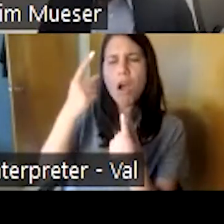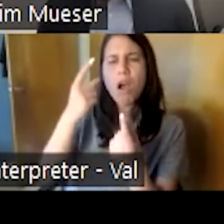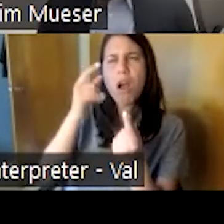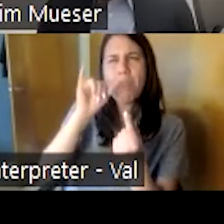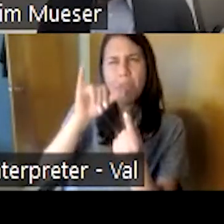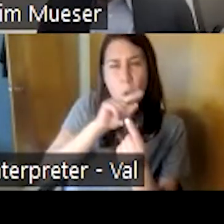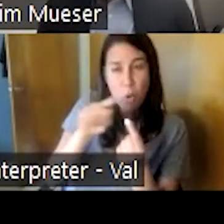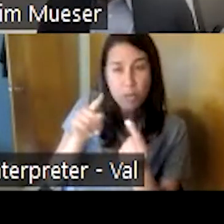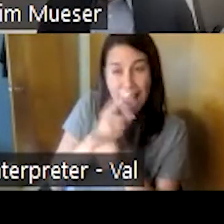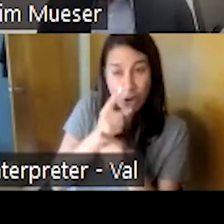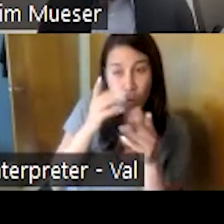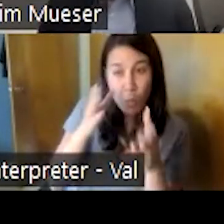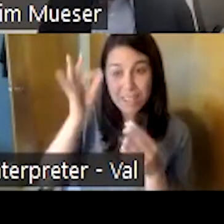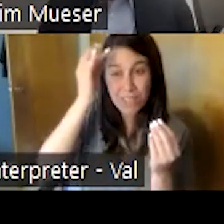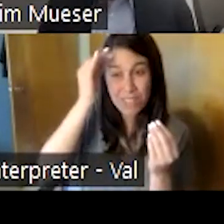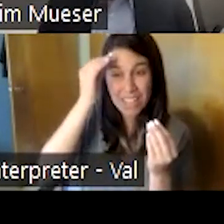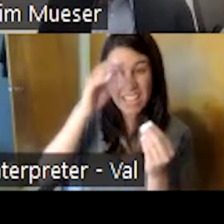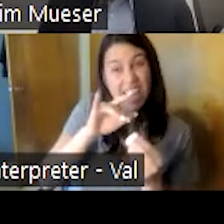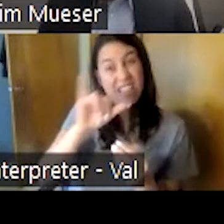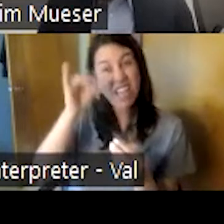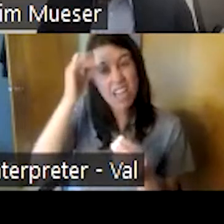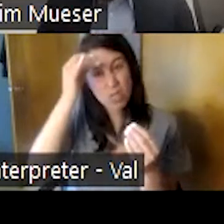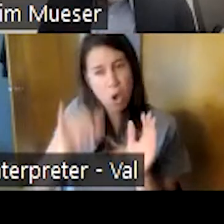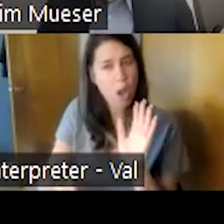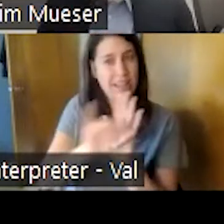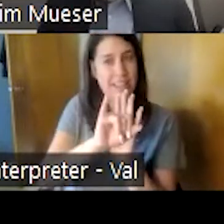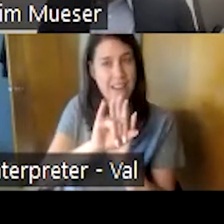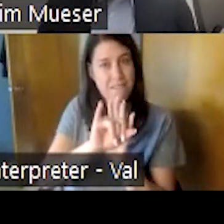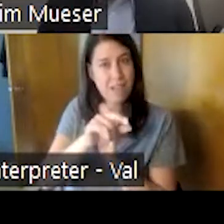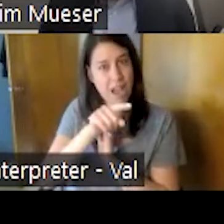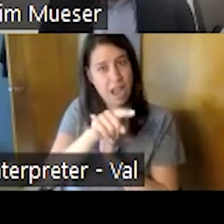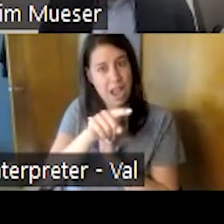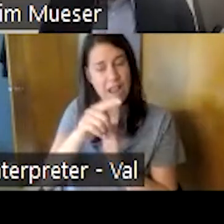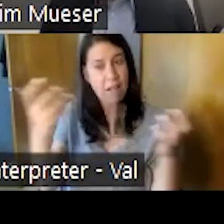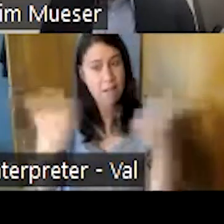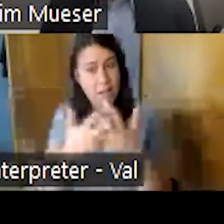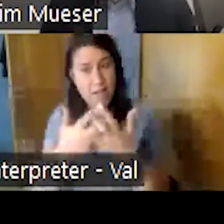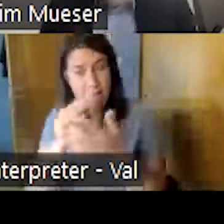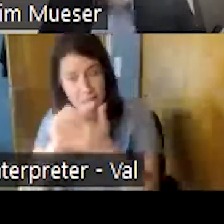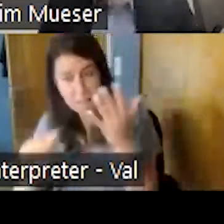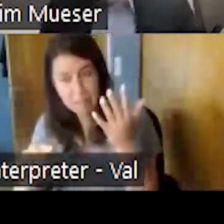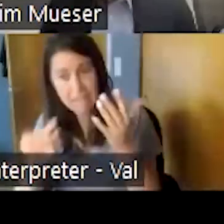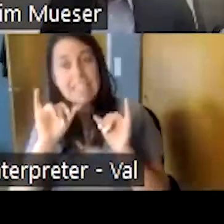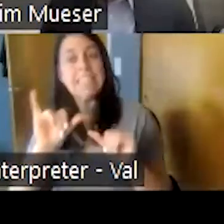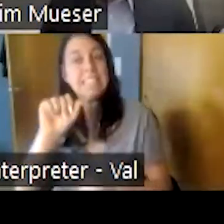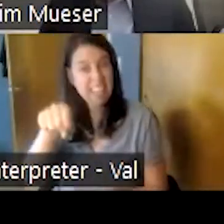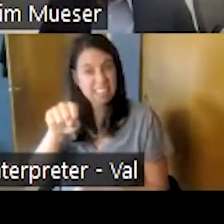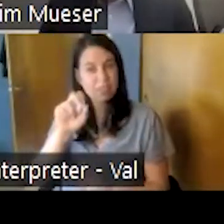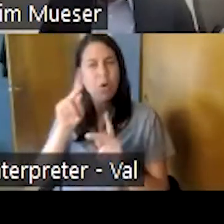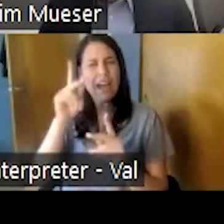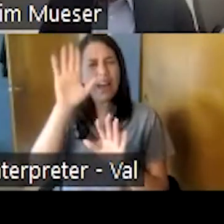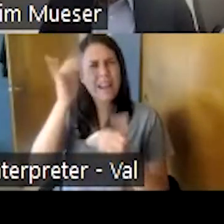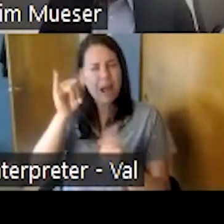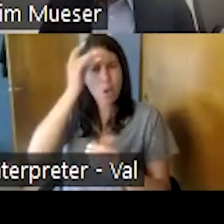thinking. Is this particular thought that I've identified one of those inaccurate ways of thinking? If it is, how can I change